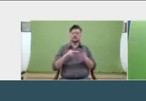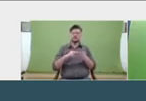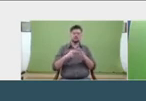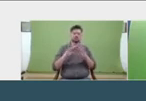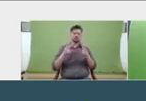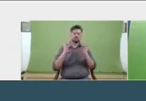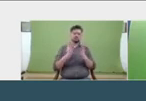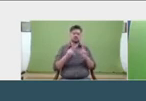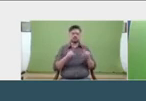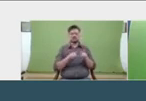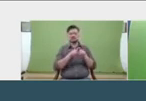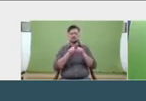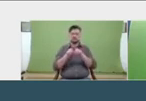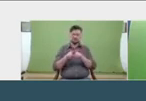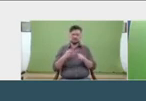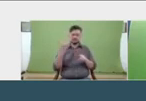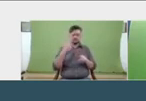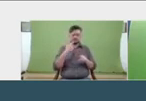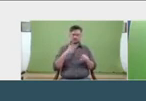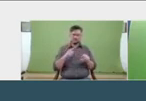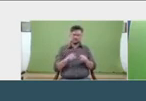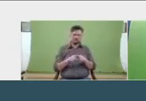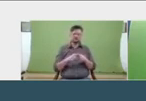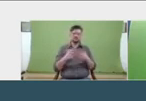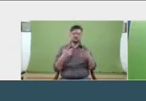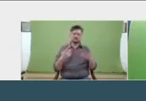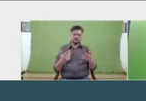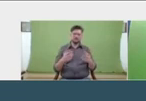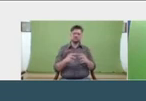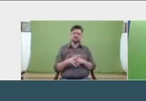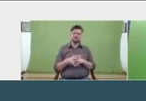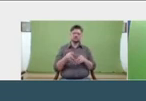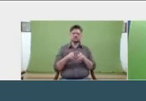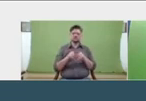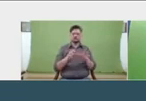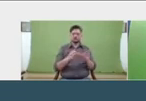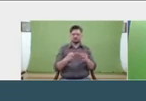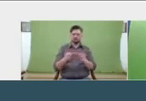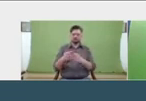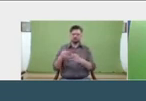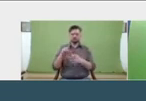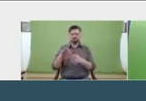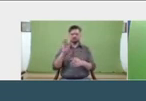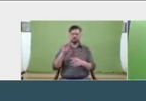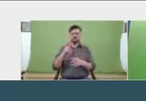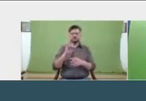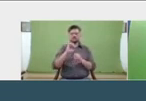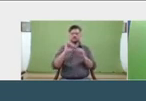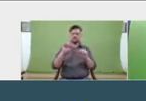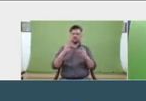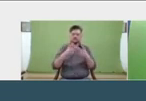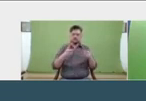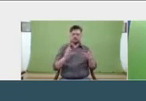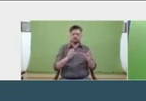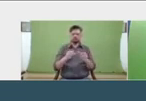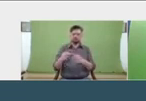midway through the talk uh with parametric choices stated for particular variety so if you find for example the